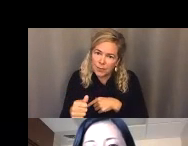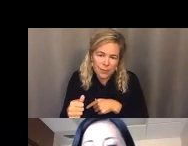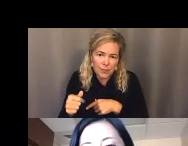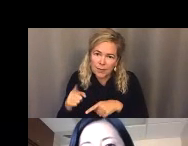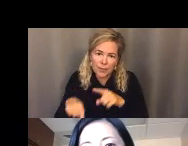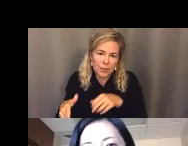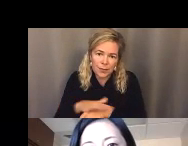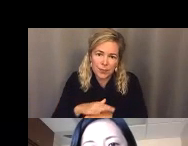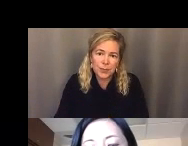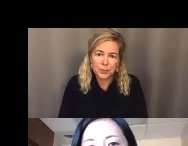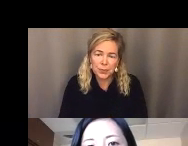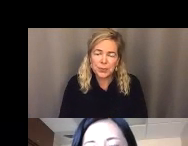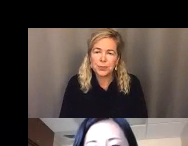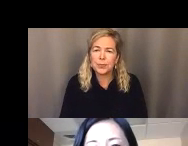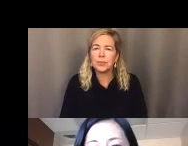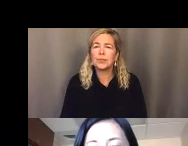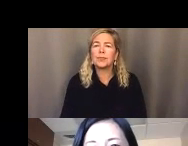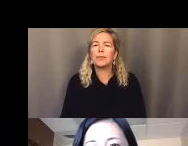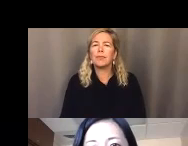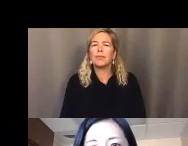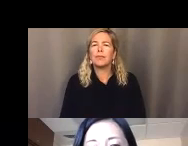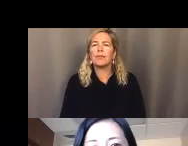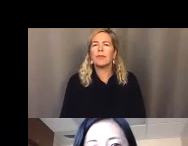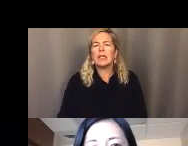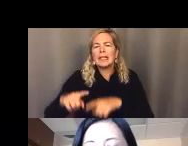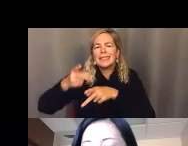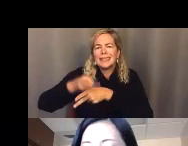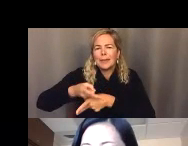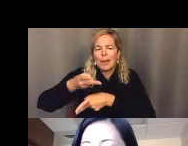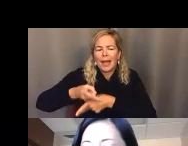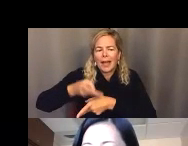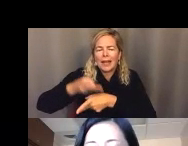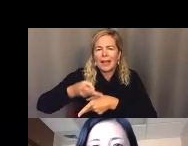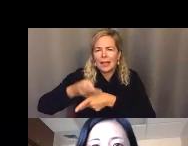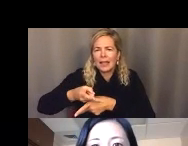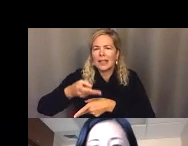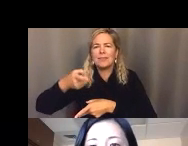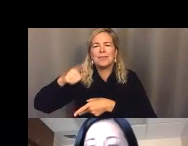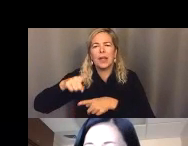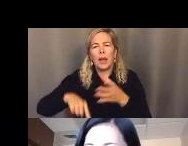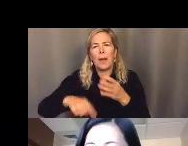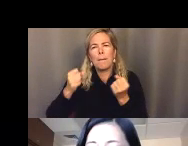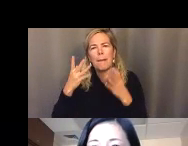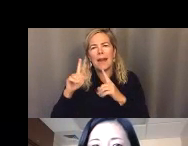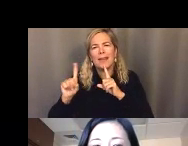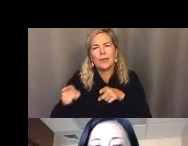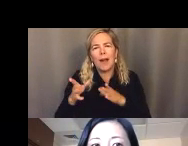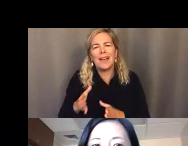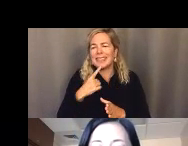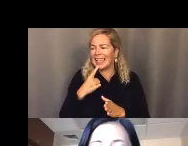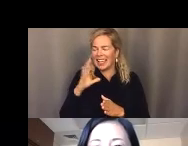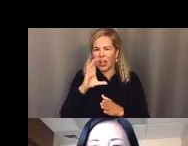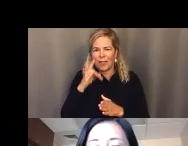In response to the question about what dependent care options are under consideration, a large proportion of our respondents indicated that they were looking for